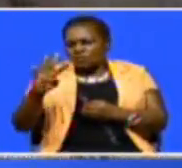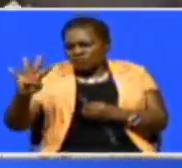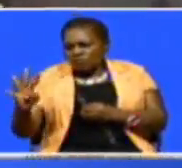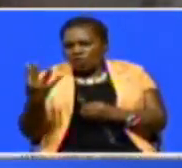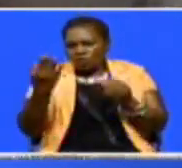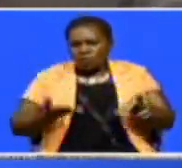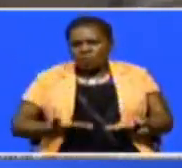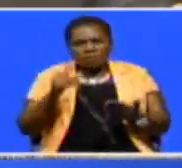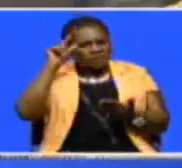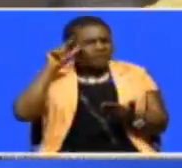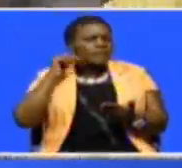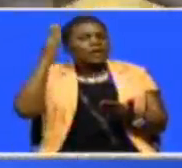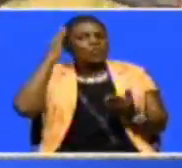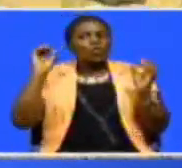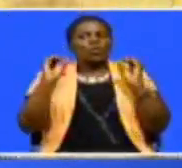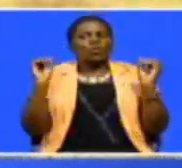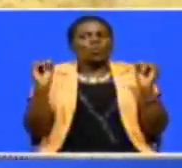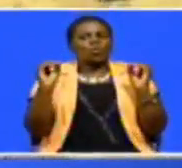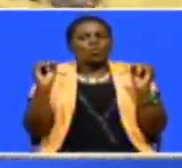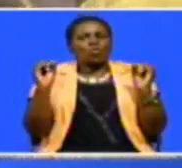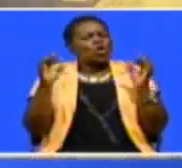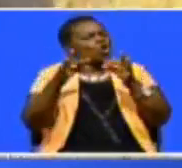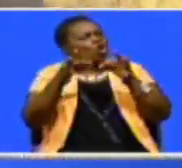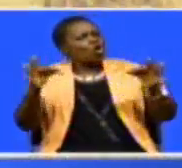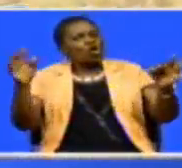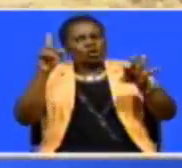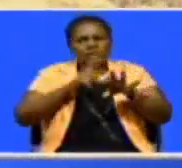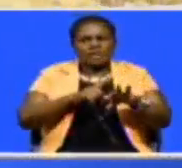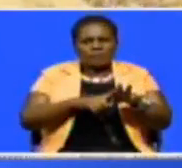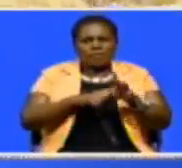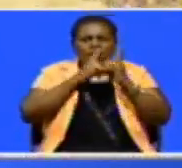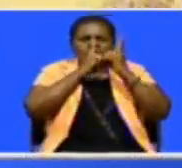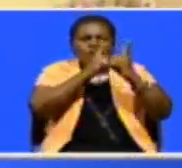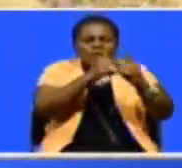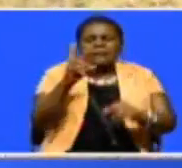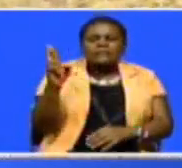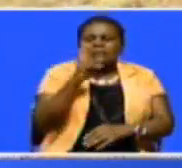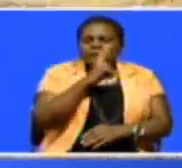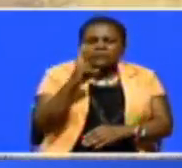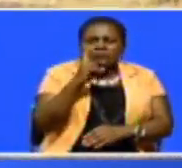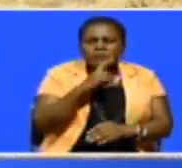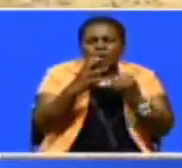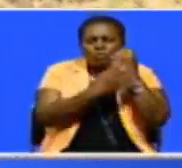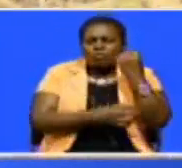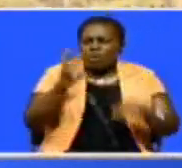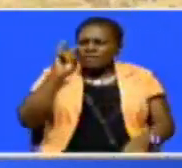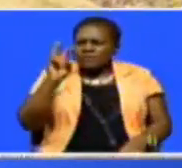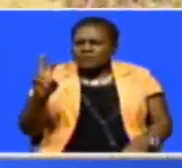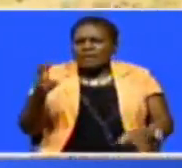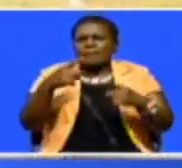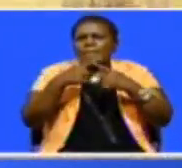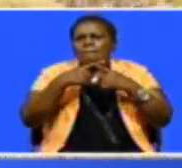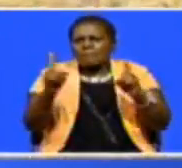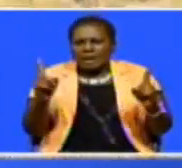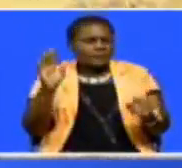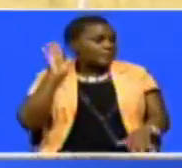whose gender is yet to be determined. It takes time to. Rhinos are endangered species which have poor eyesight, but a very high